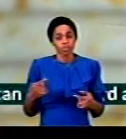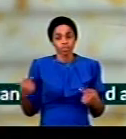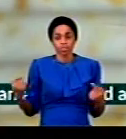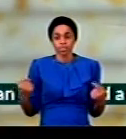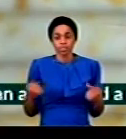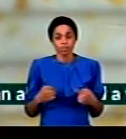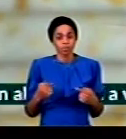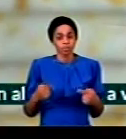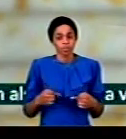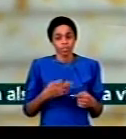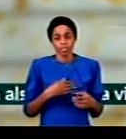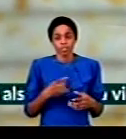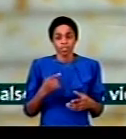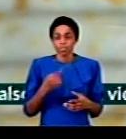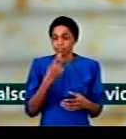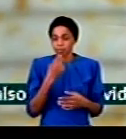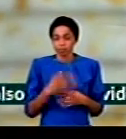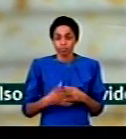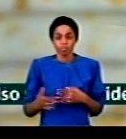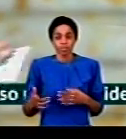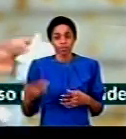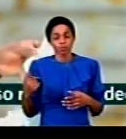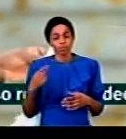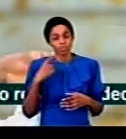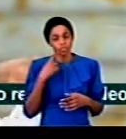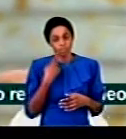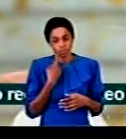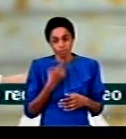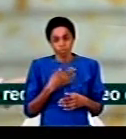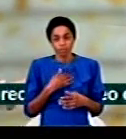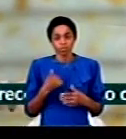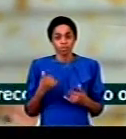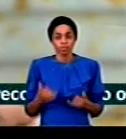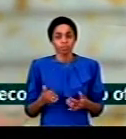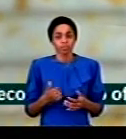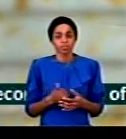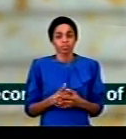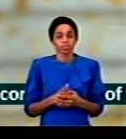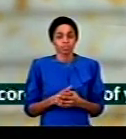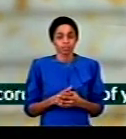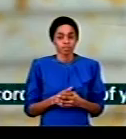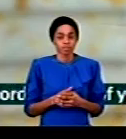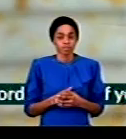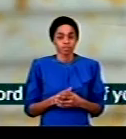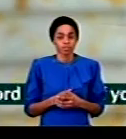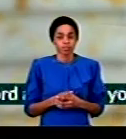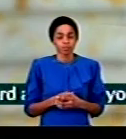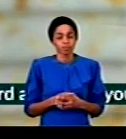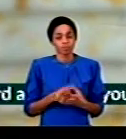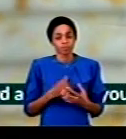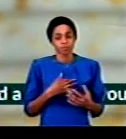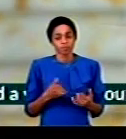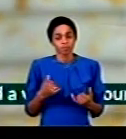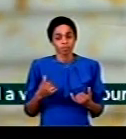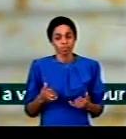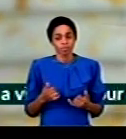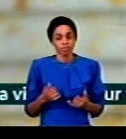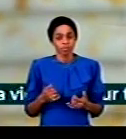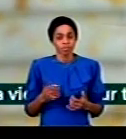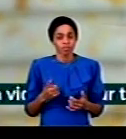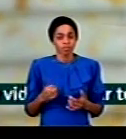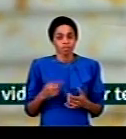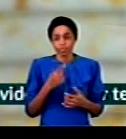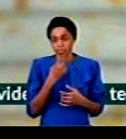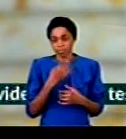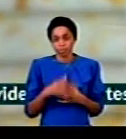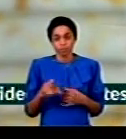because it cannot stop because they can't control it. About this year, around May, June, I went to the hospital. I was told that my blood